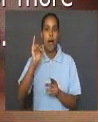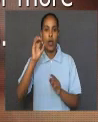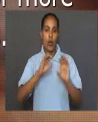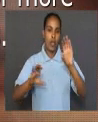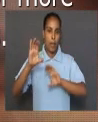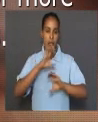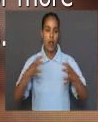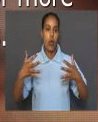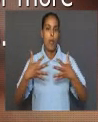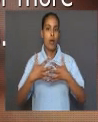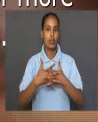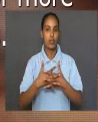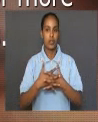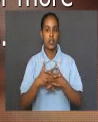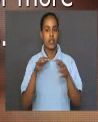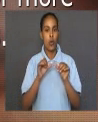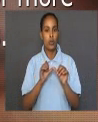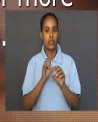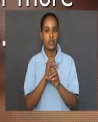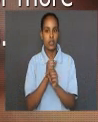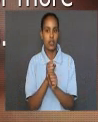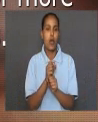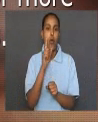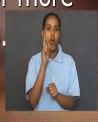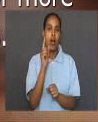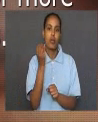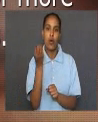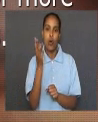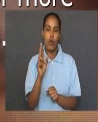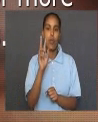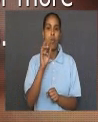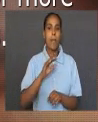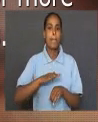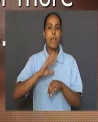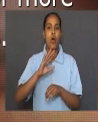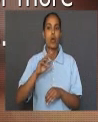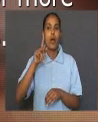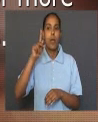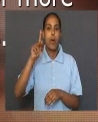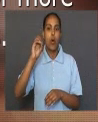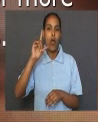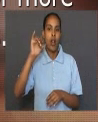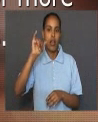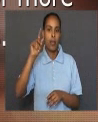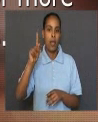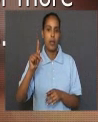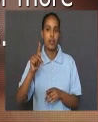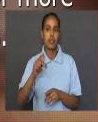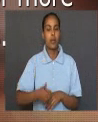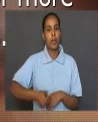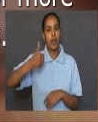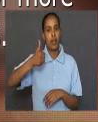biochemical compound. It consists of one or more polypeptides, typically